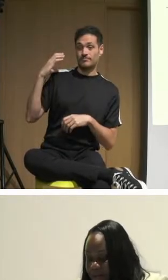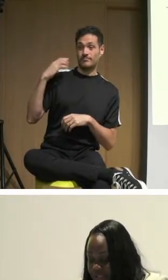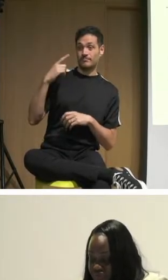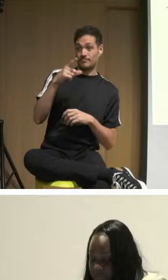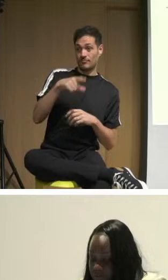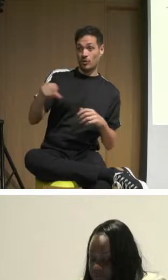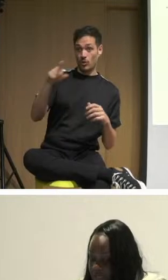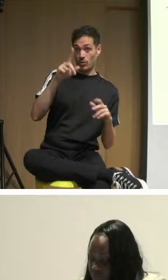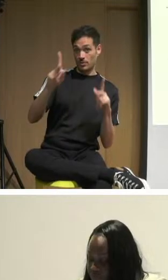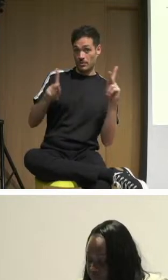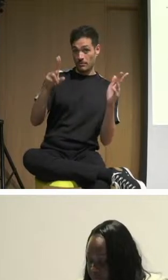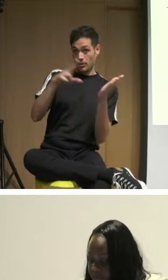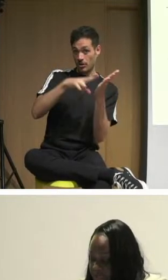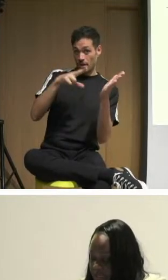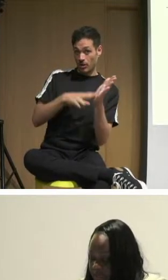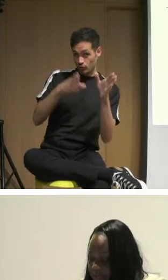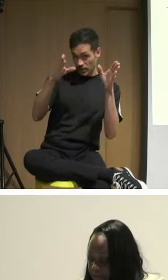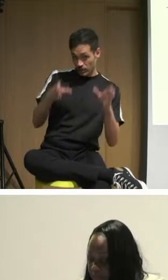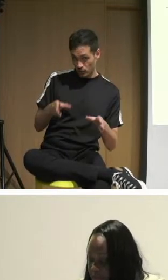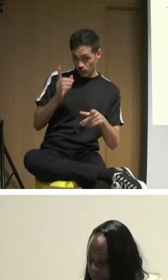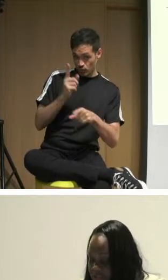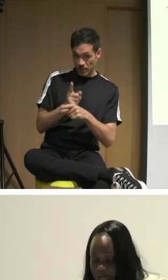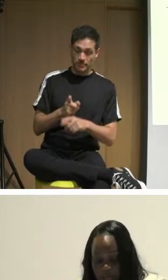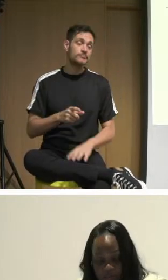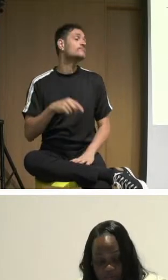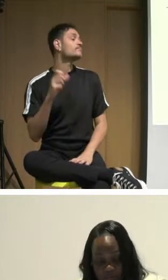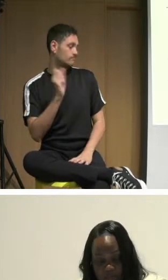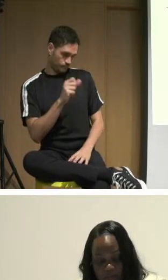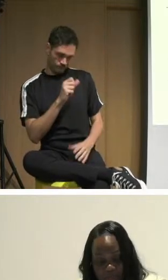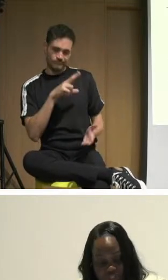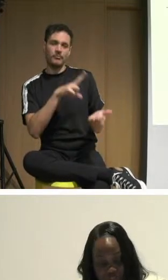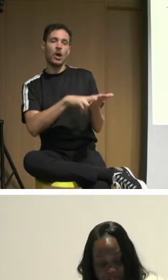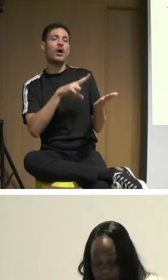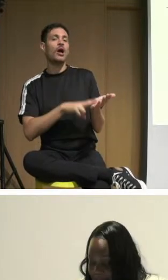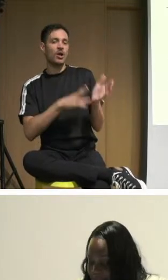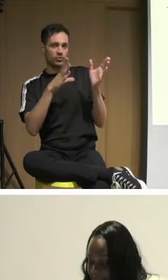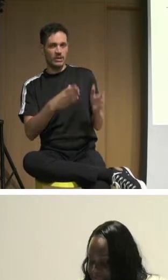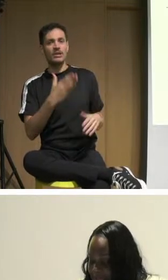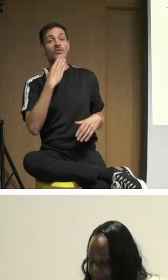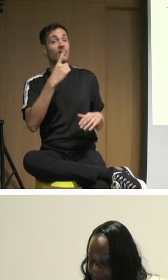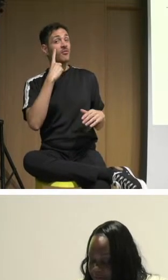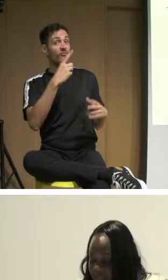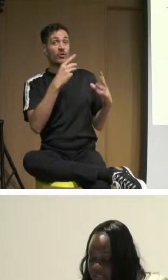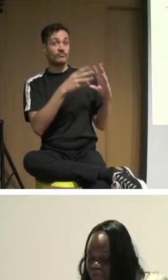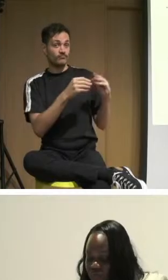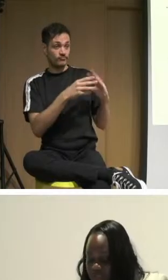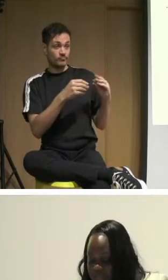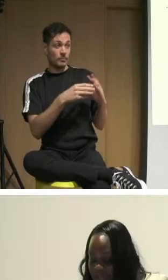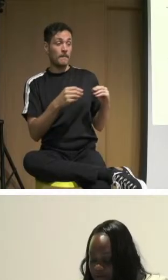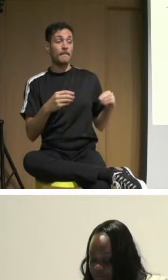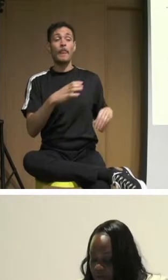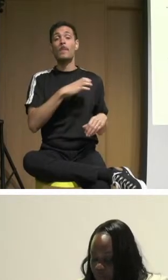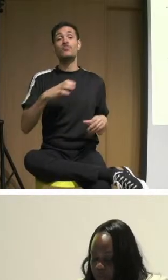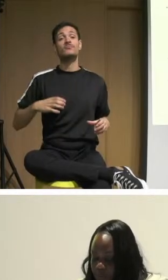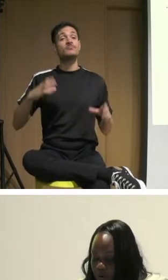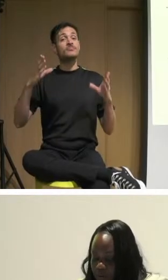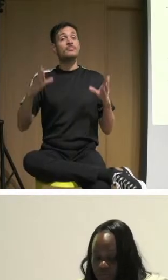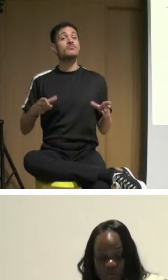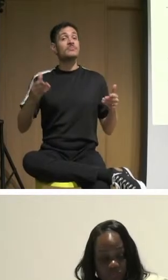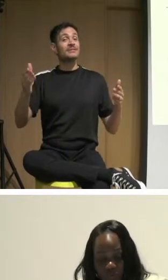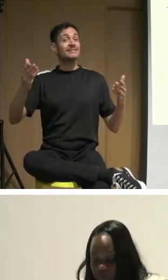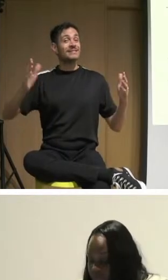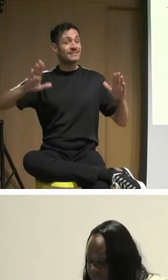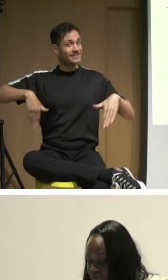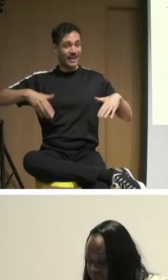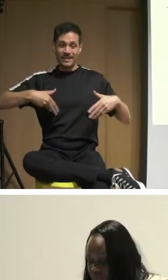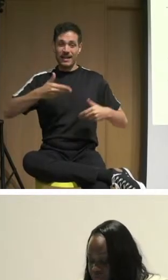right? contractors. Thank you for stating that, because the commission has not hired any direct staff. We partner with